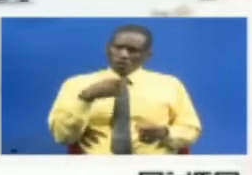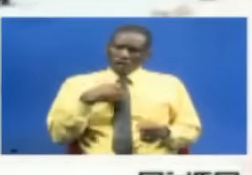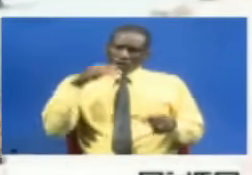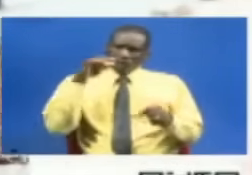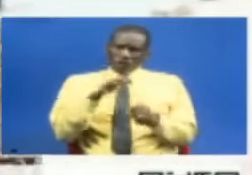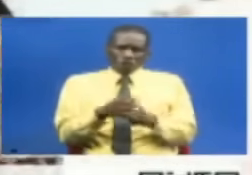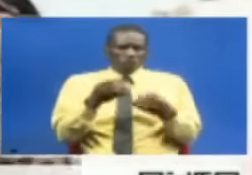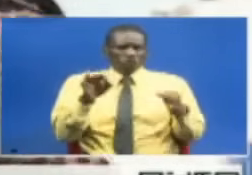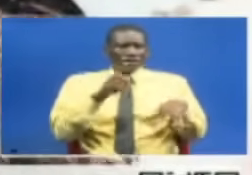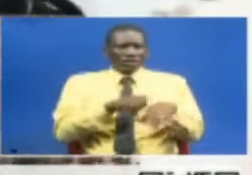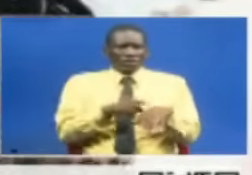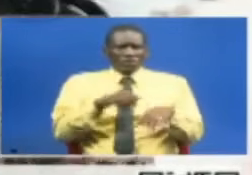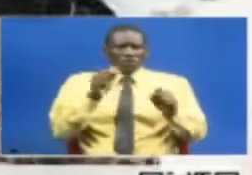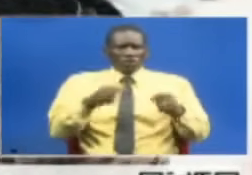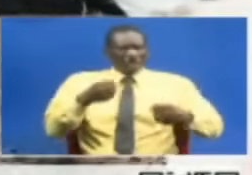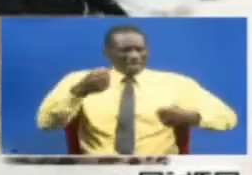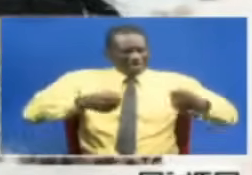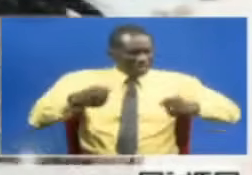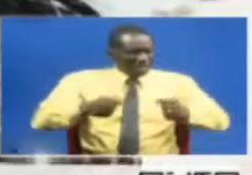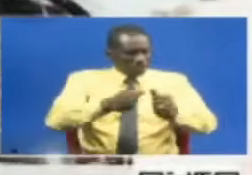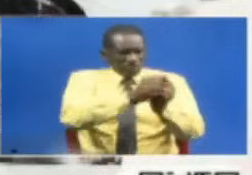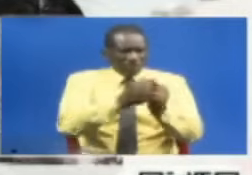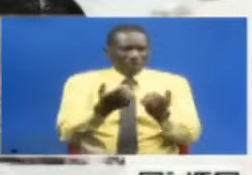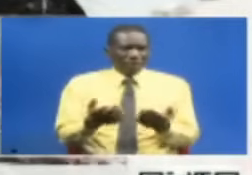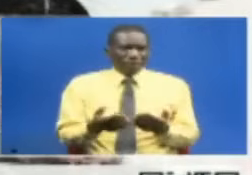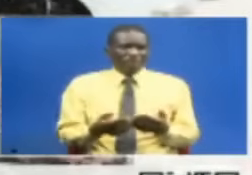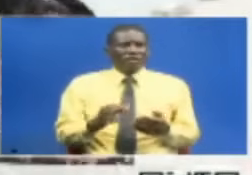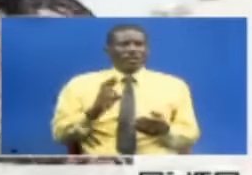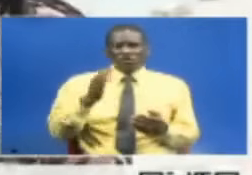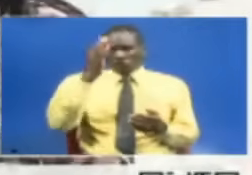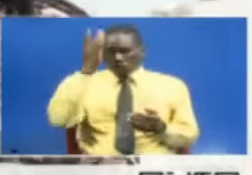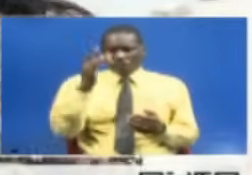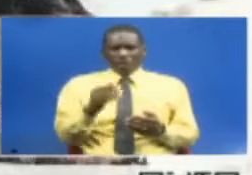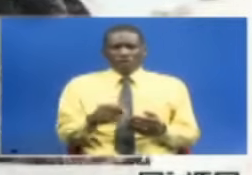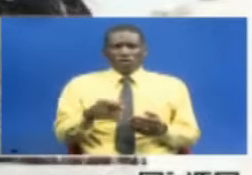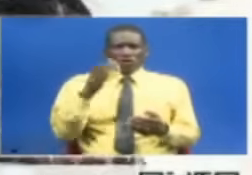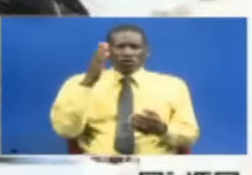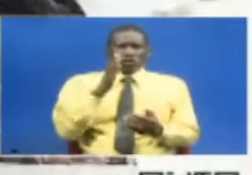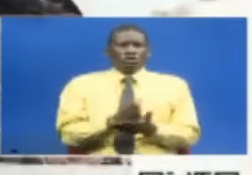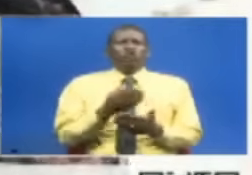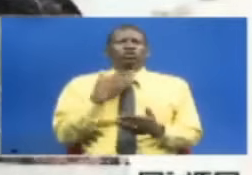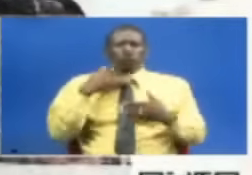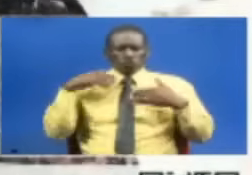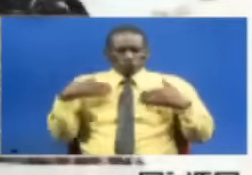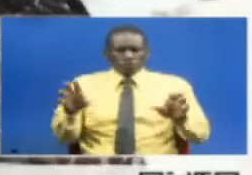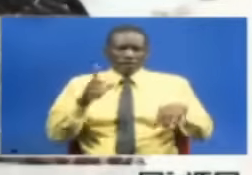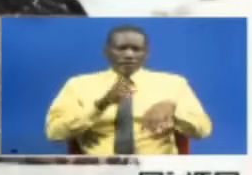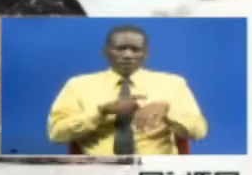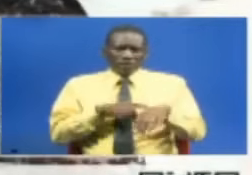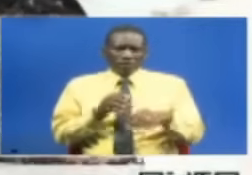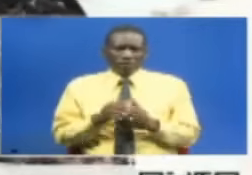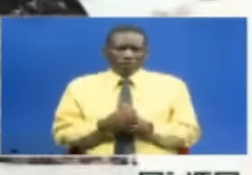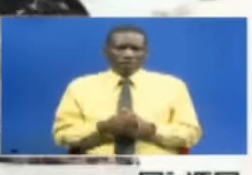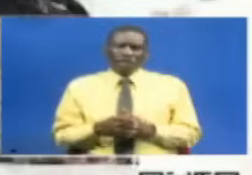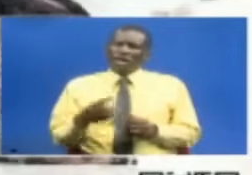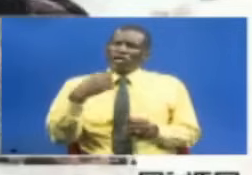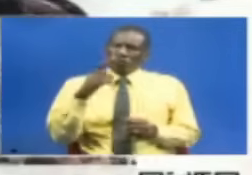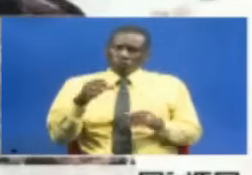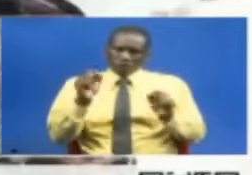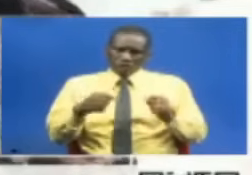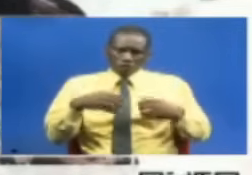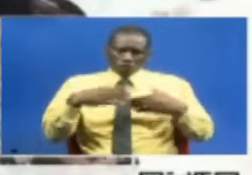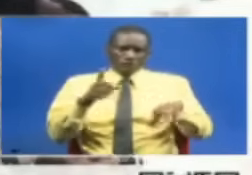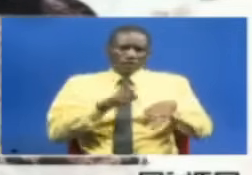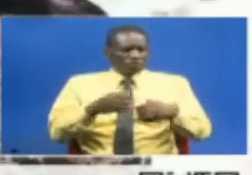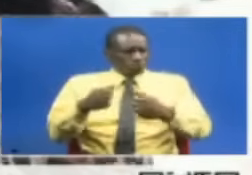time. We can take rides with you because you really wanted to waste time. So I mean, nikamwambia, we can waste time